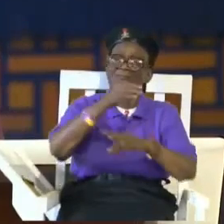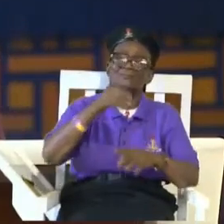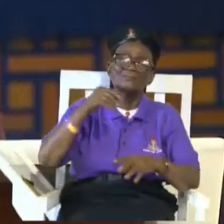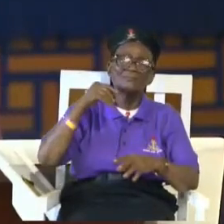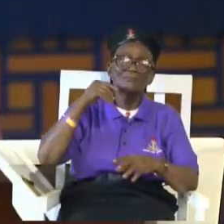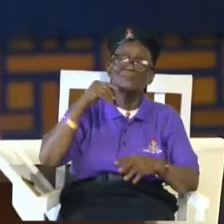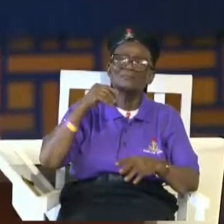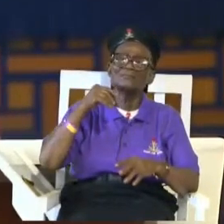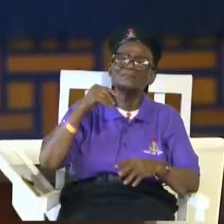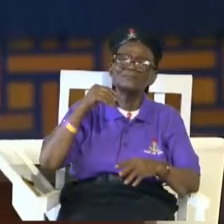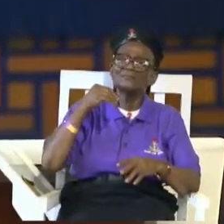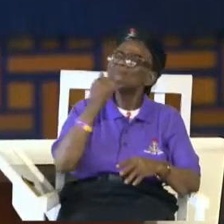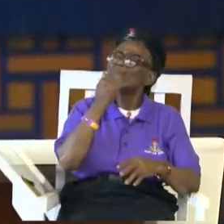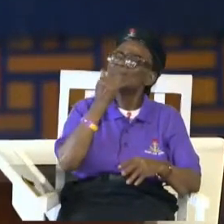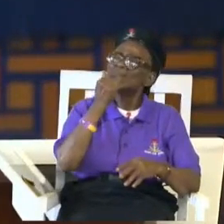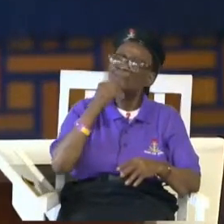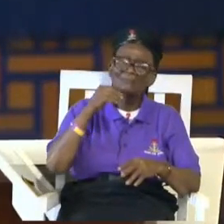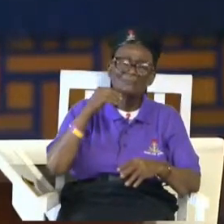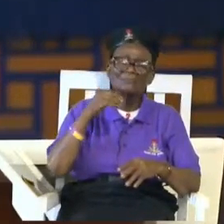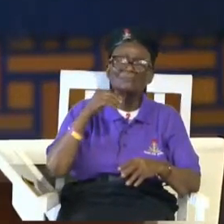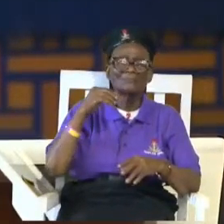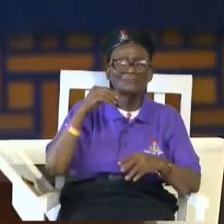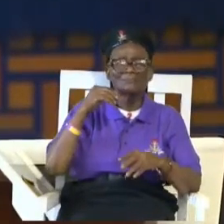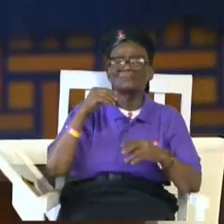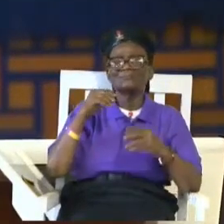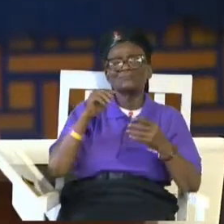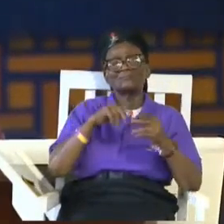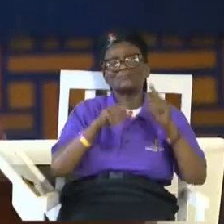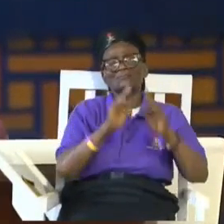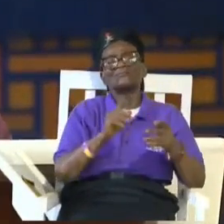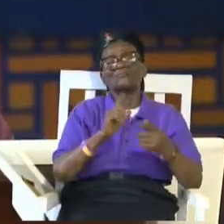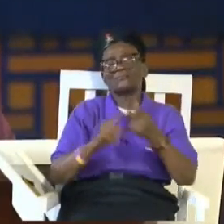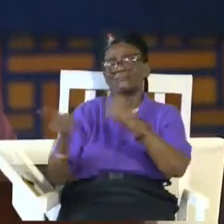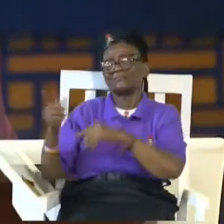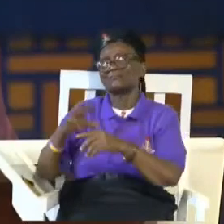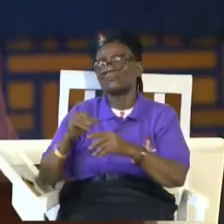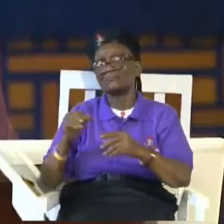to come and curse Israel